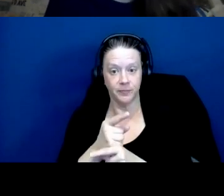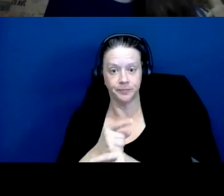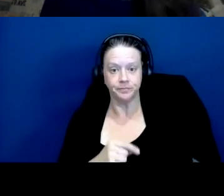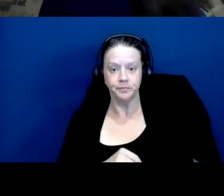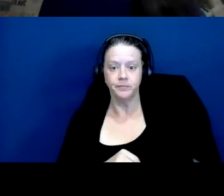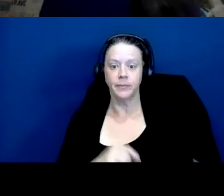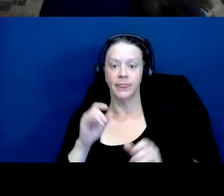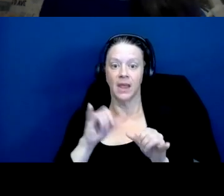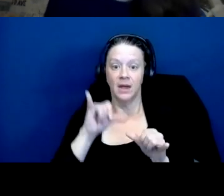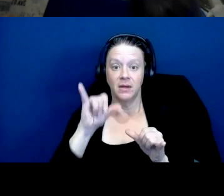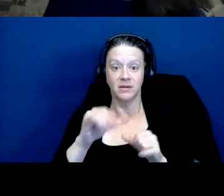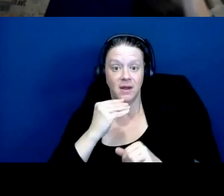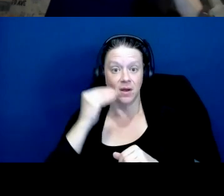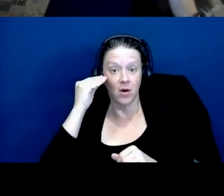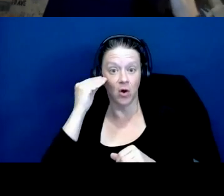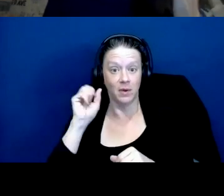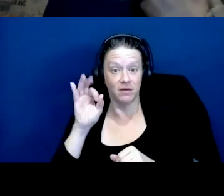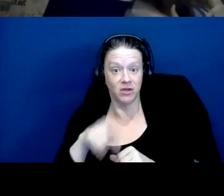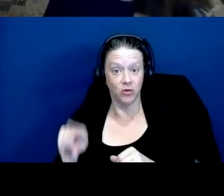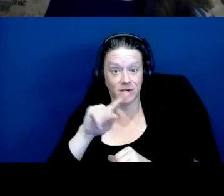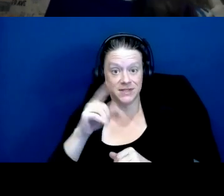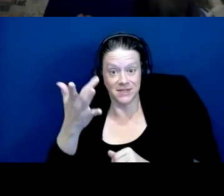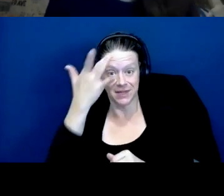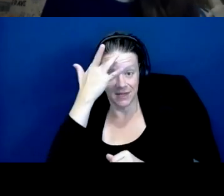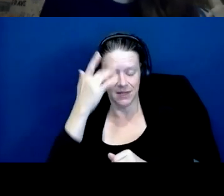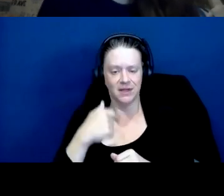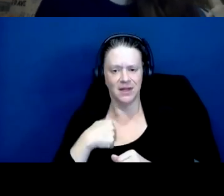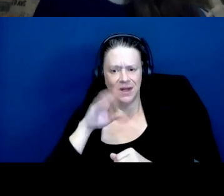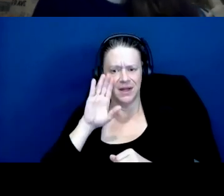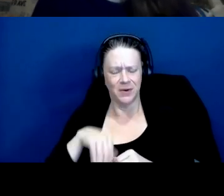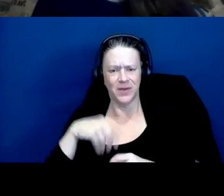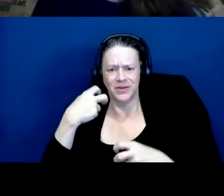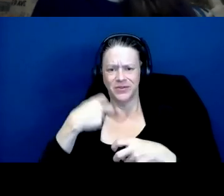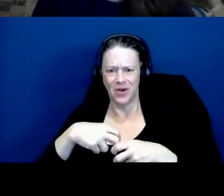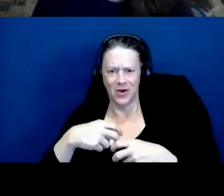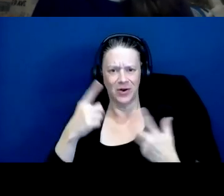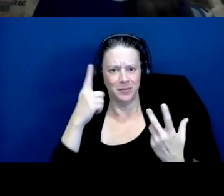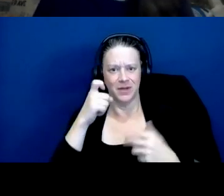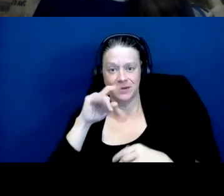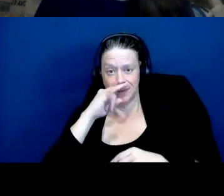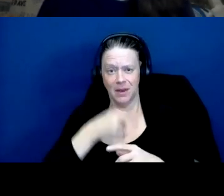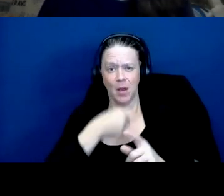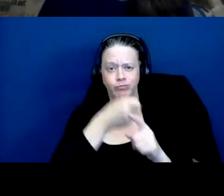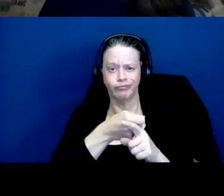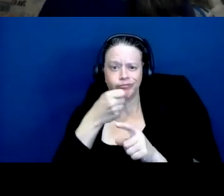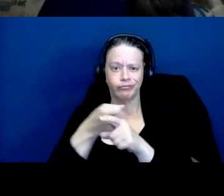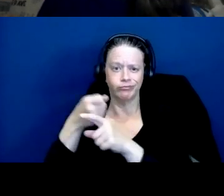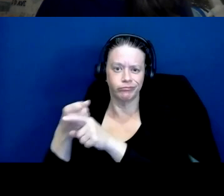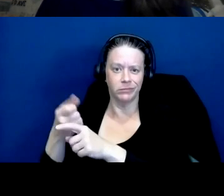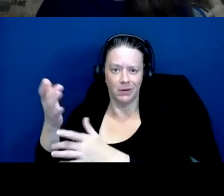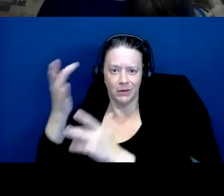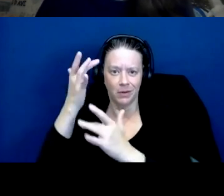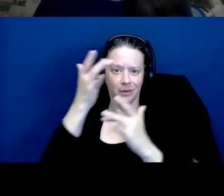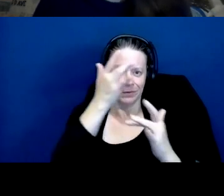Stay home if sick. I know that it's hard because kids get sick all the time.